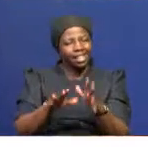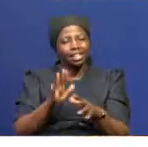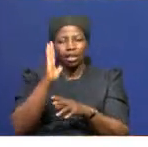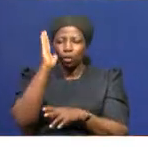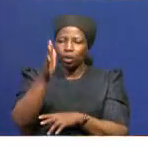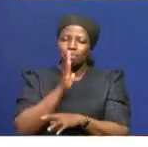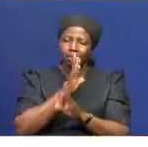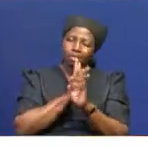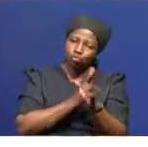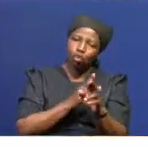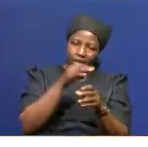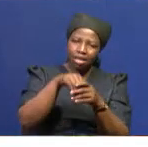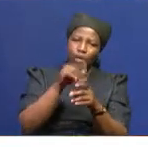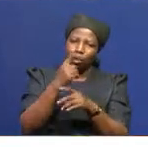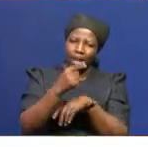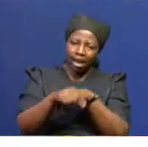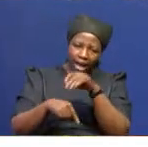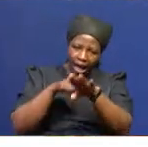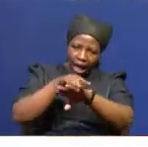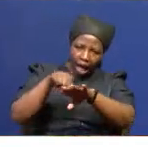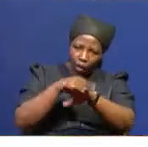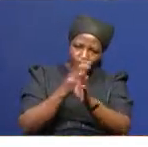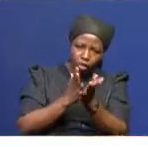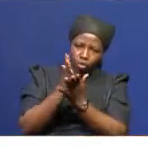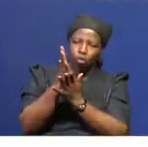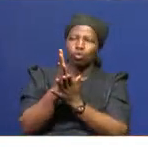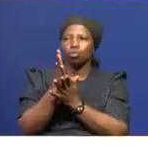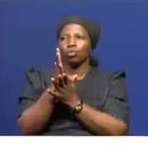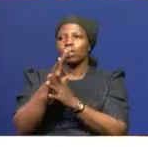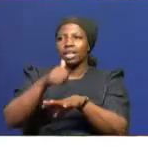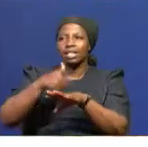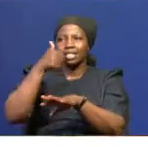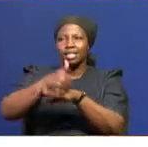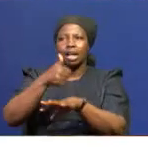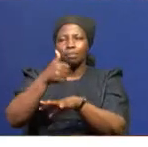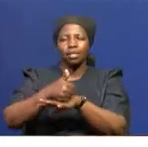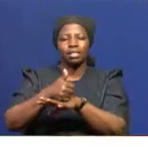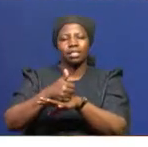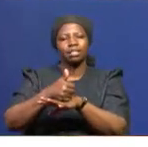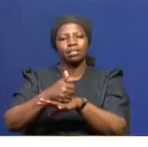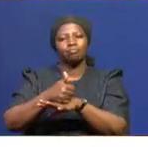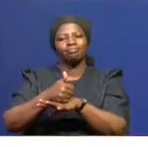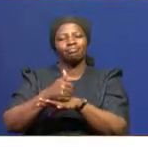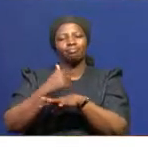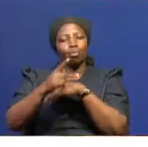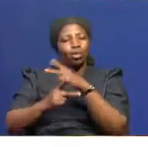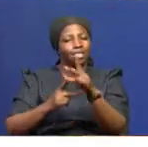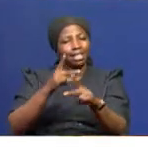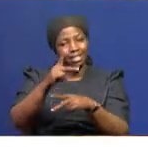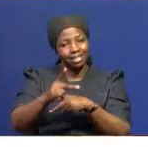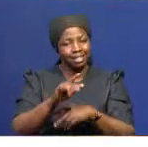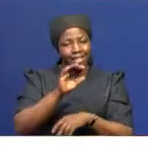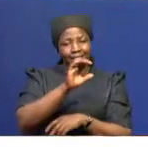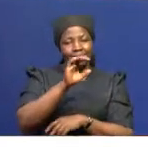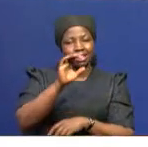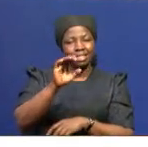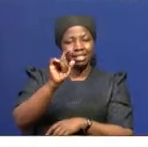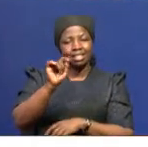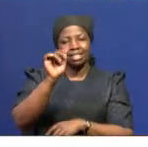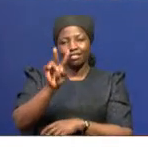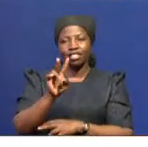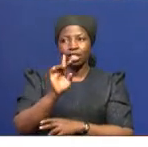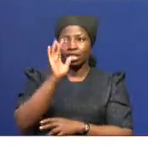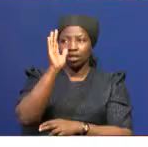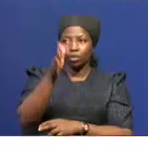within 1 hour through the established chain of command. The CCTV shall